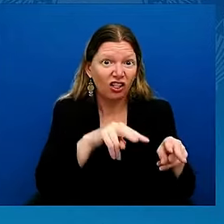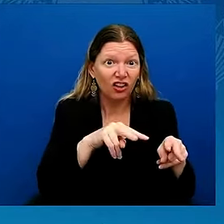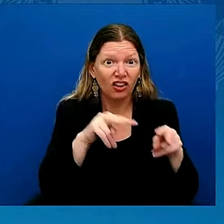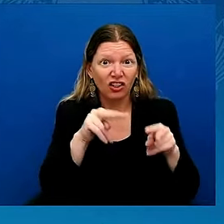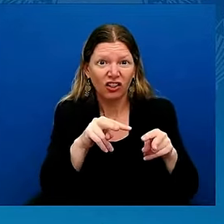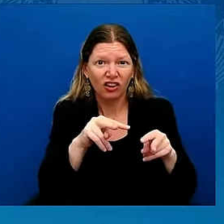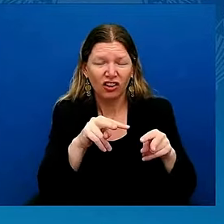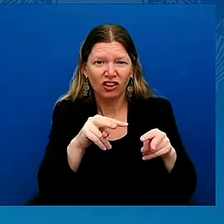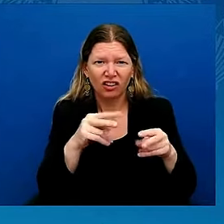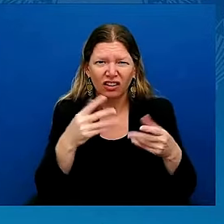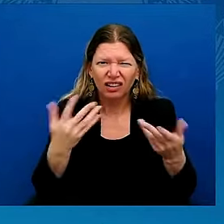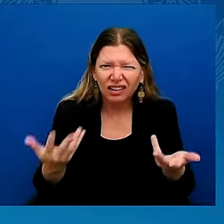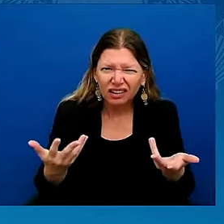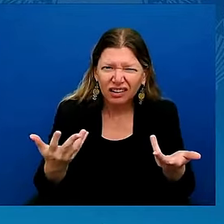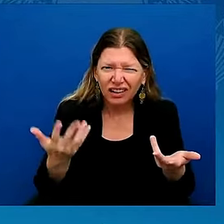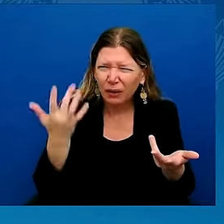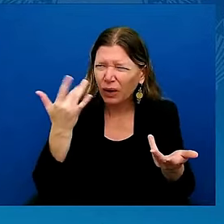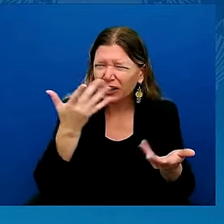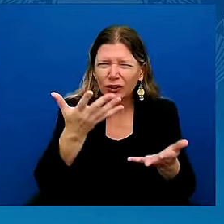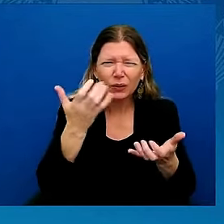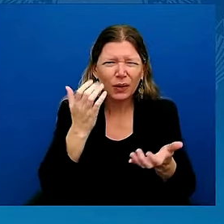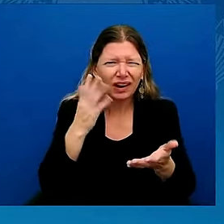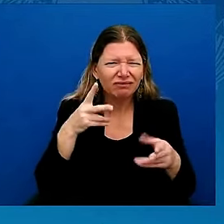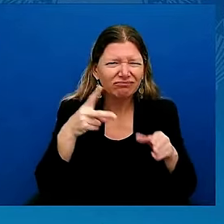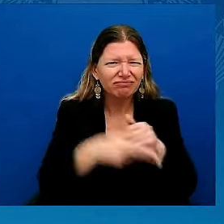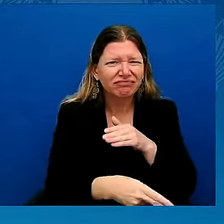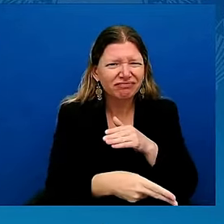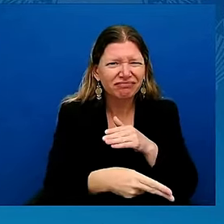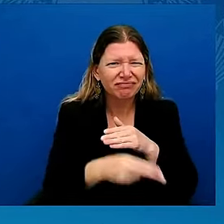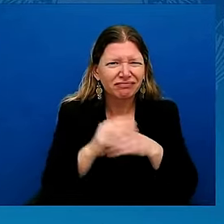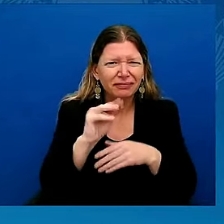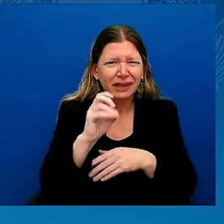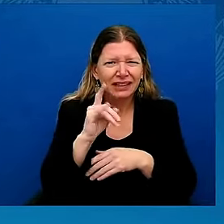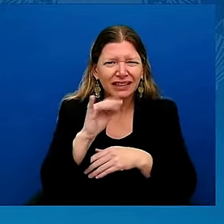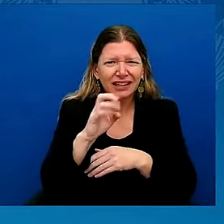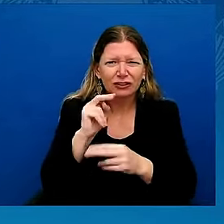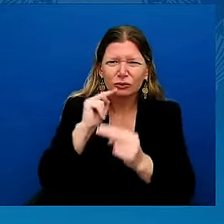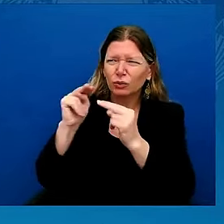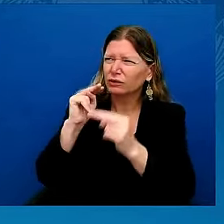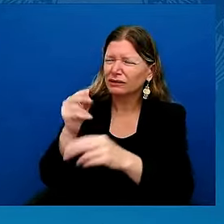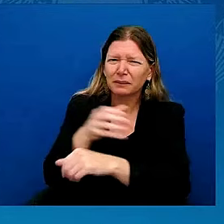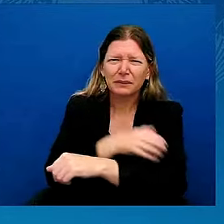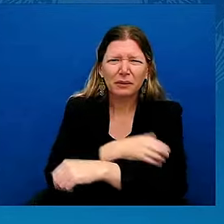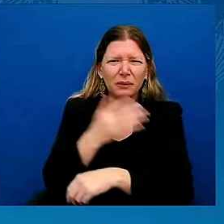Pharma? And essentially they're saying that it's not fair to Big Pharma.